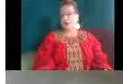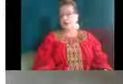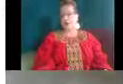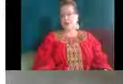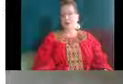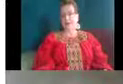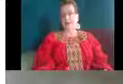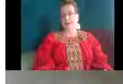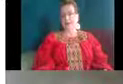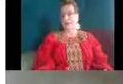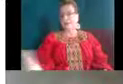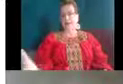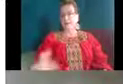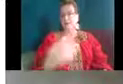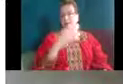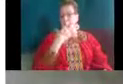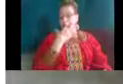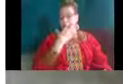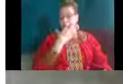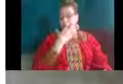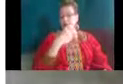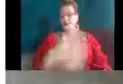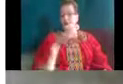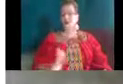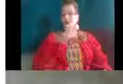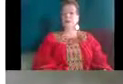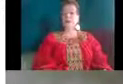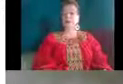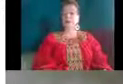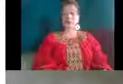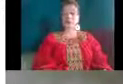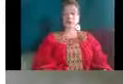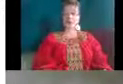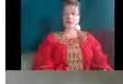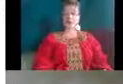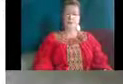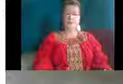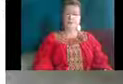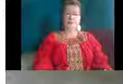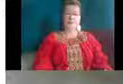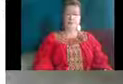and this looks like an amazon echo dot which has no video feature and it's just the smart speaker